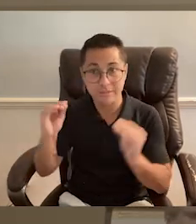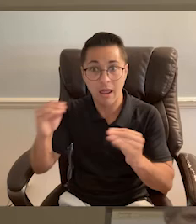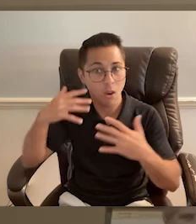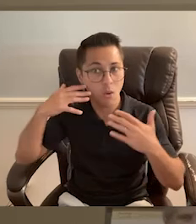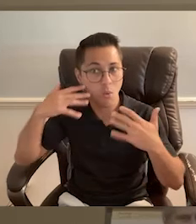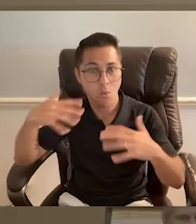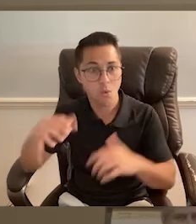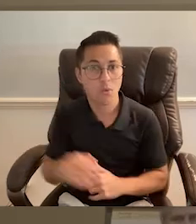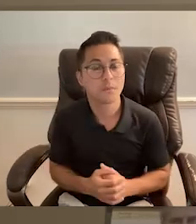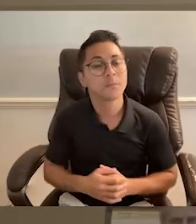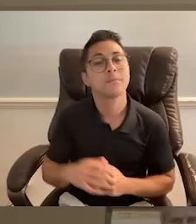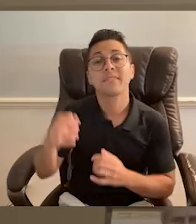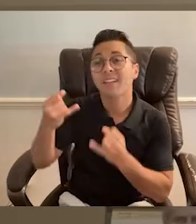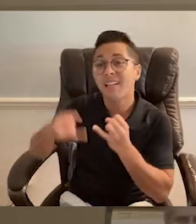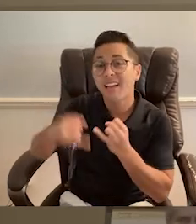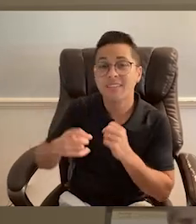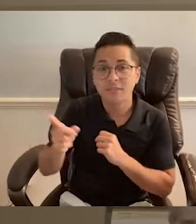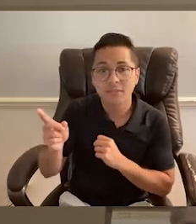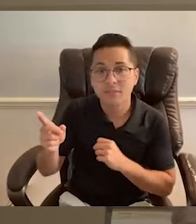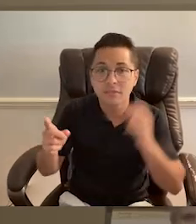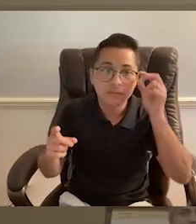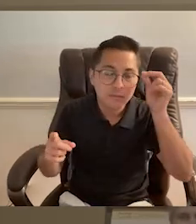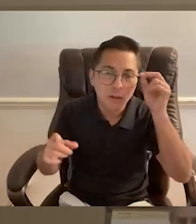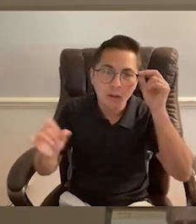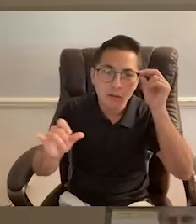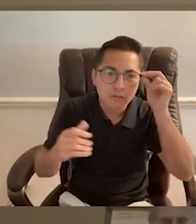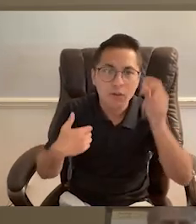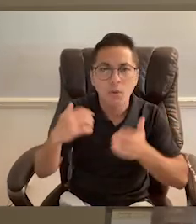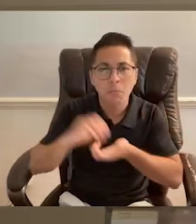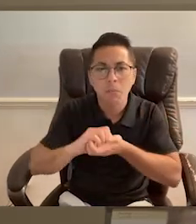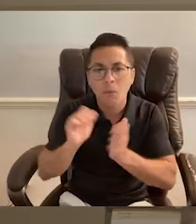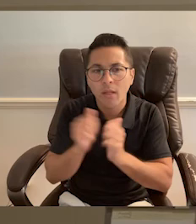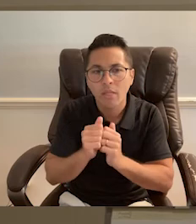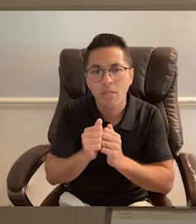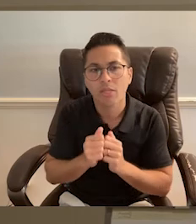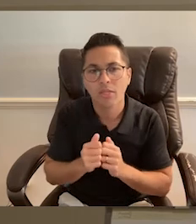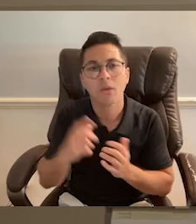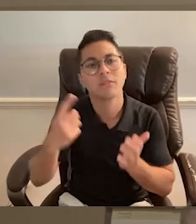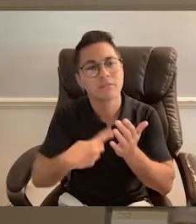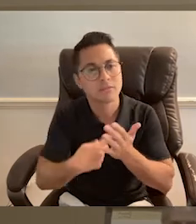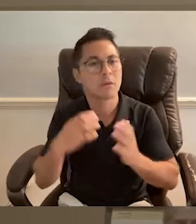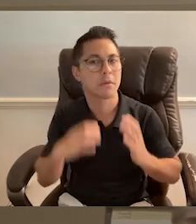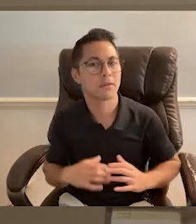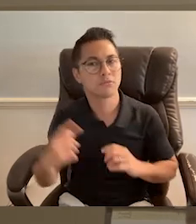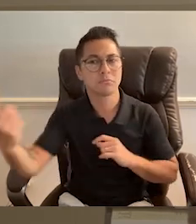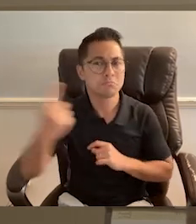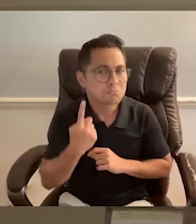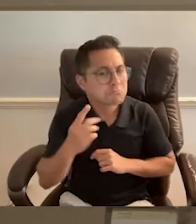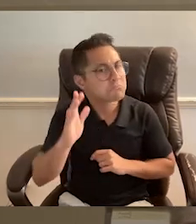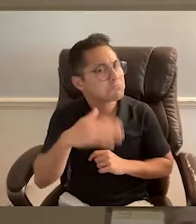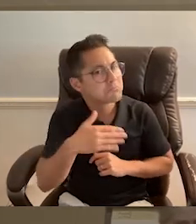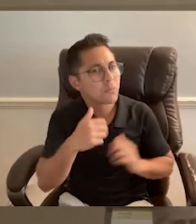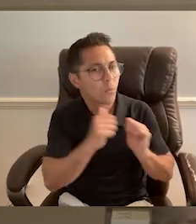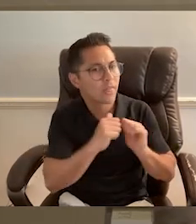that sometimes, you gotta kind of think about stuff, what are the options out there, and